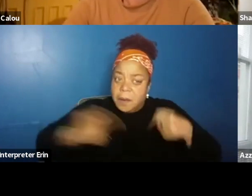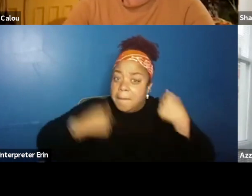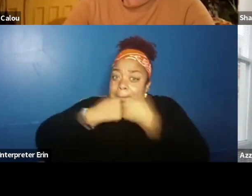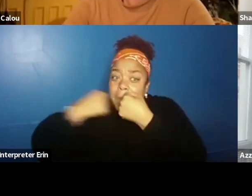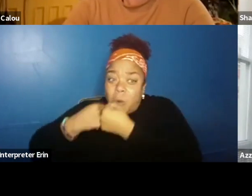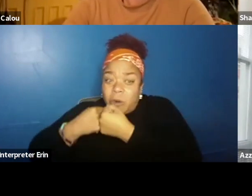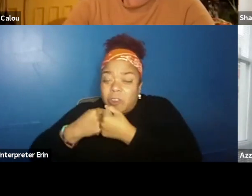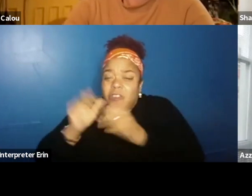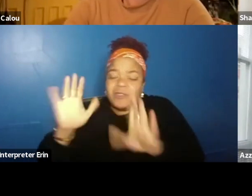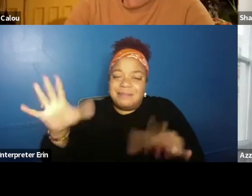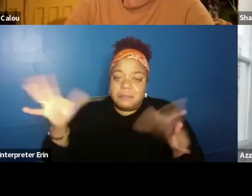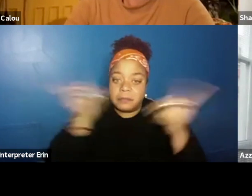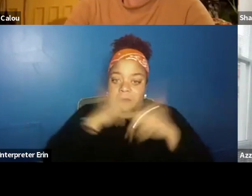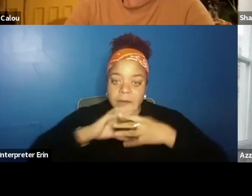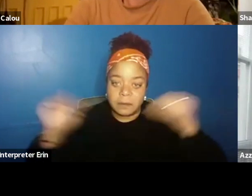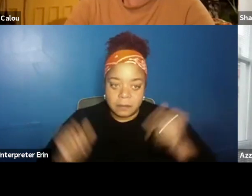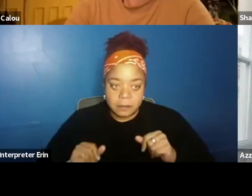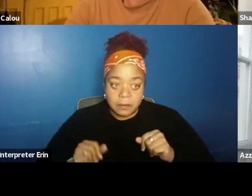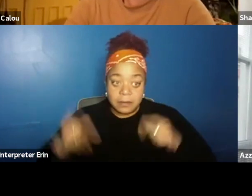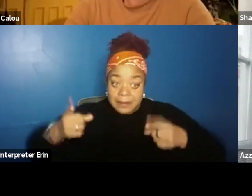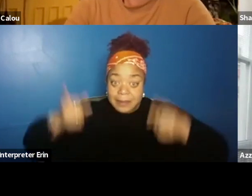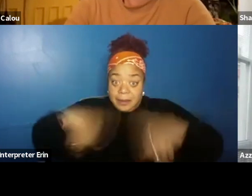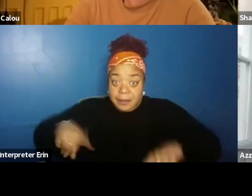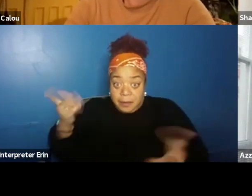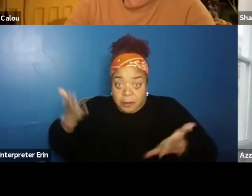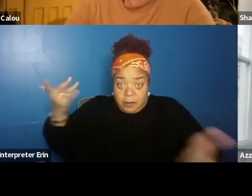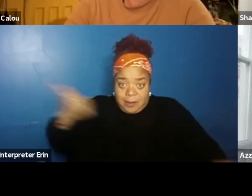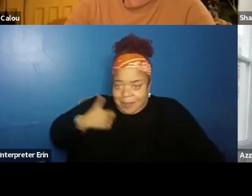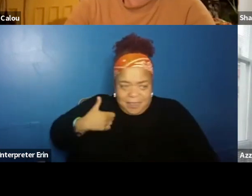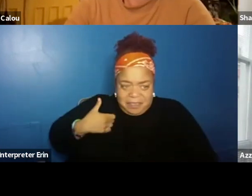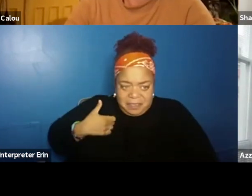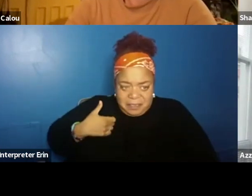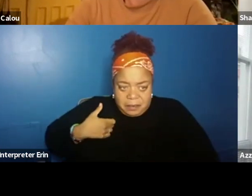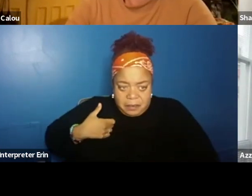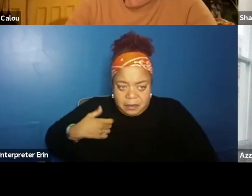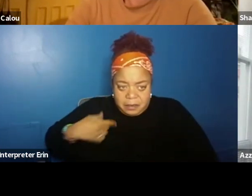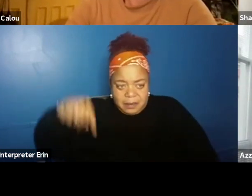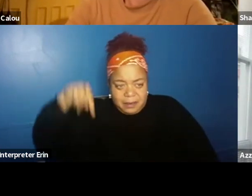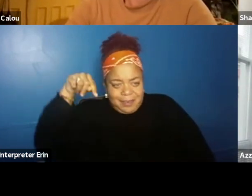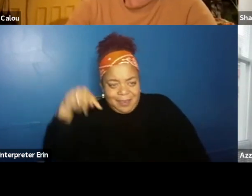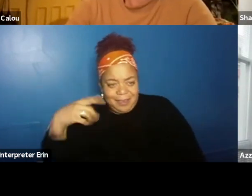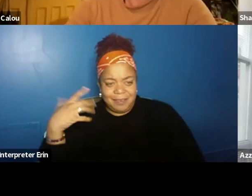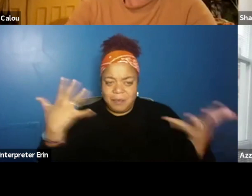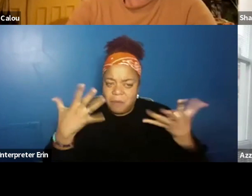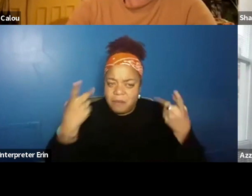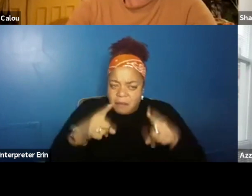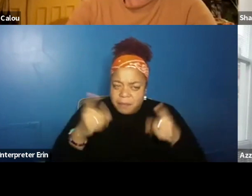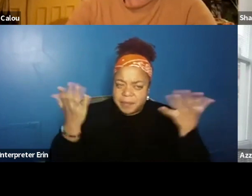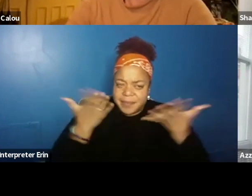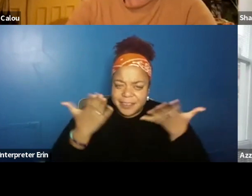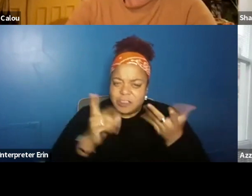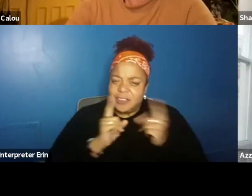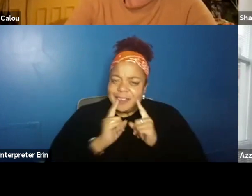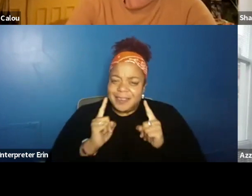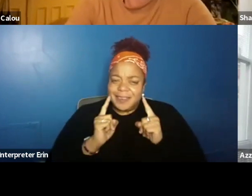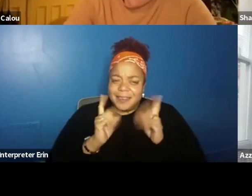here. And what's happening here is there's also, unfortunately, a particular kind of racist prioritizing